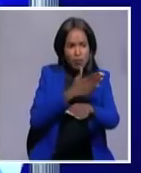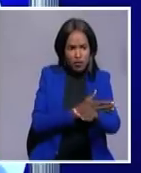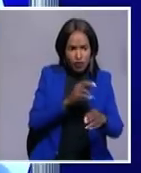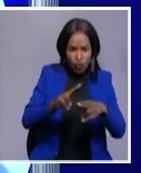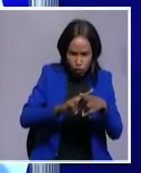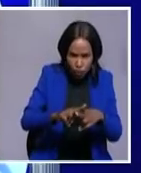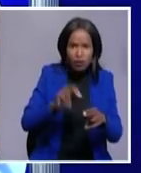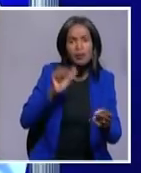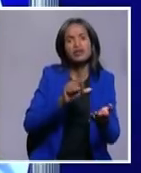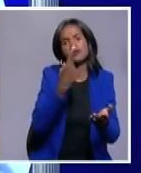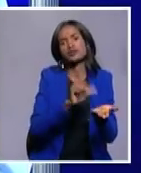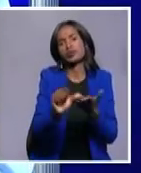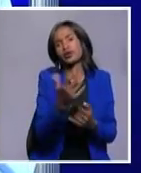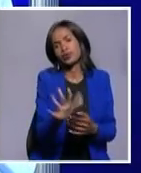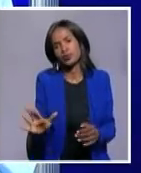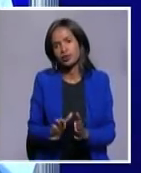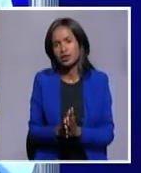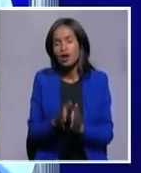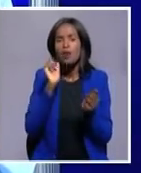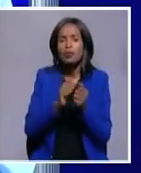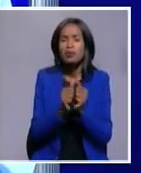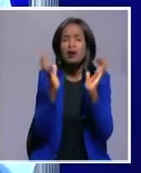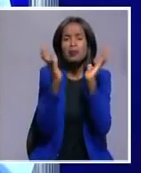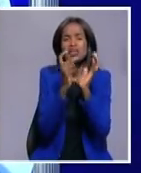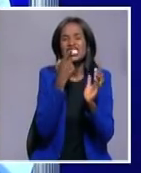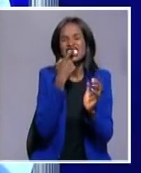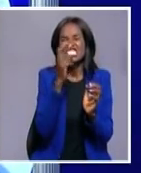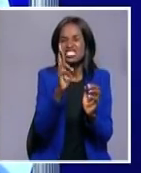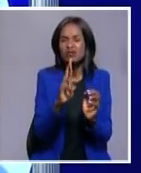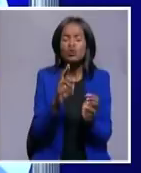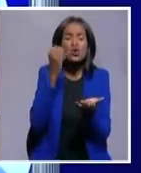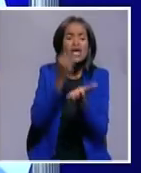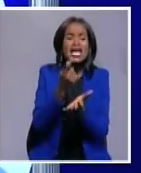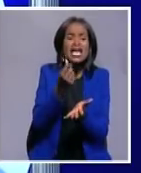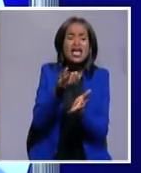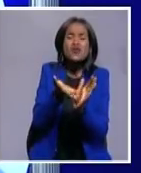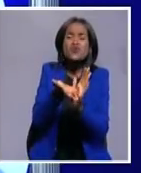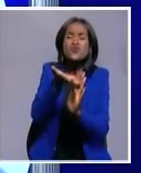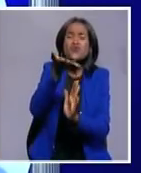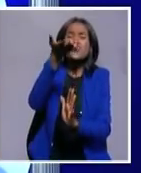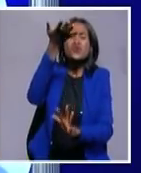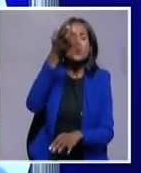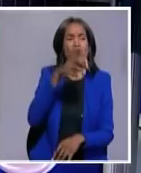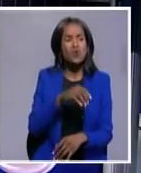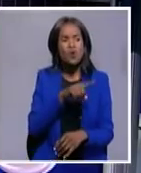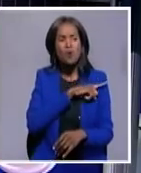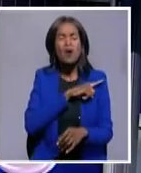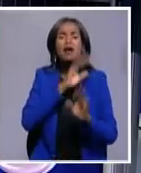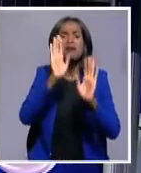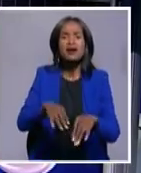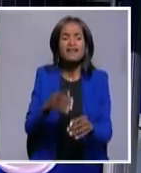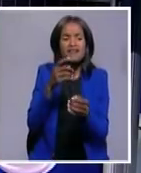meter. Now, on the part of the debt growing, why would Namwater then allow for the debt to go or to balloon to the